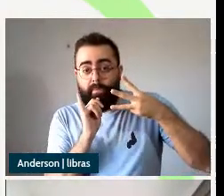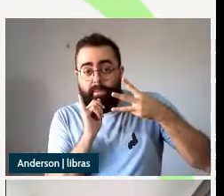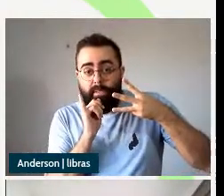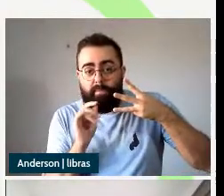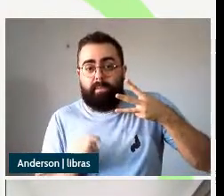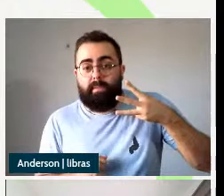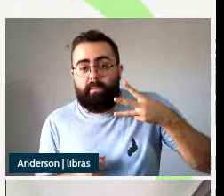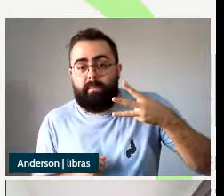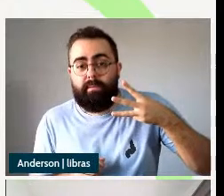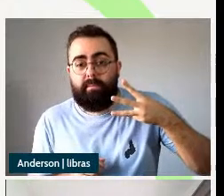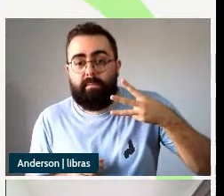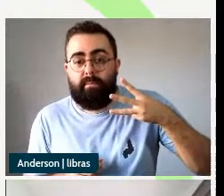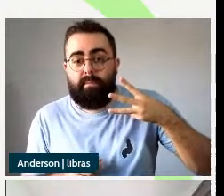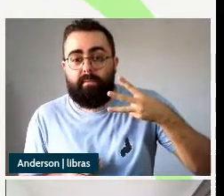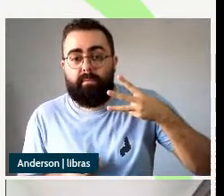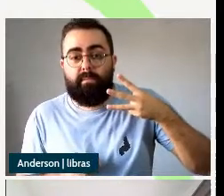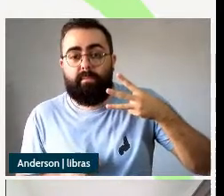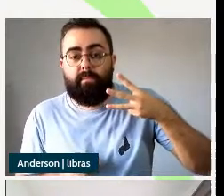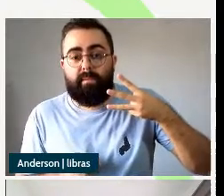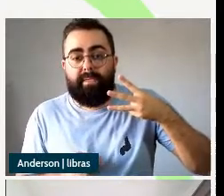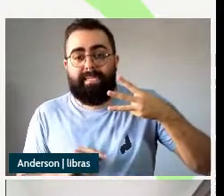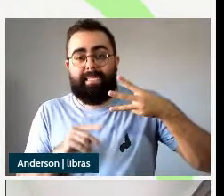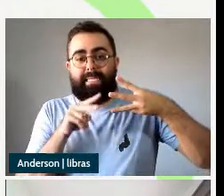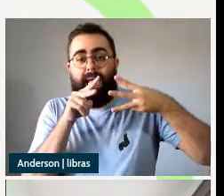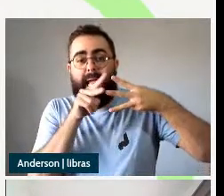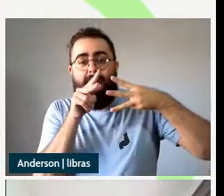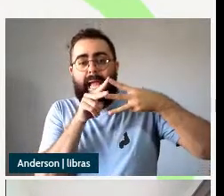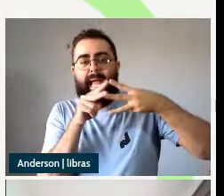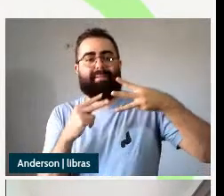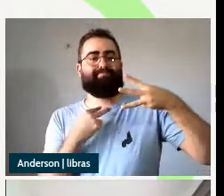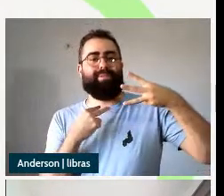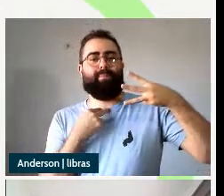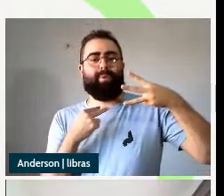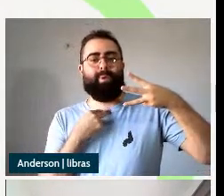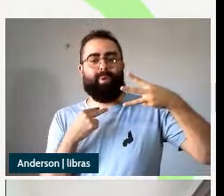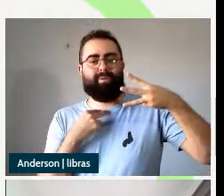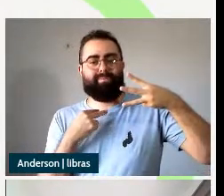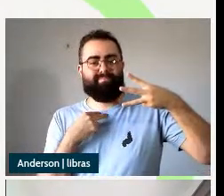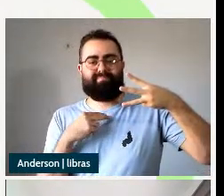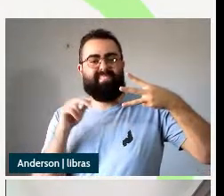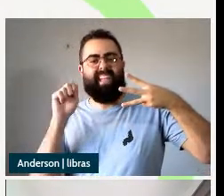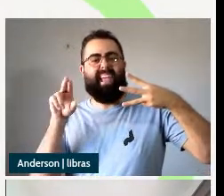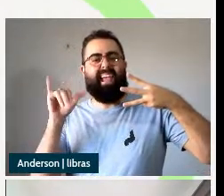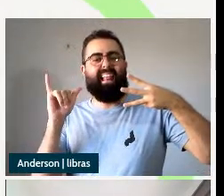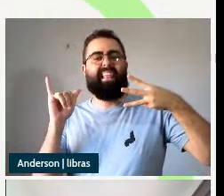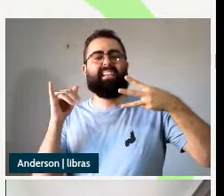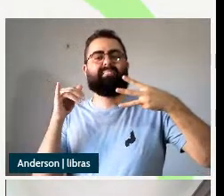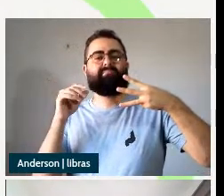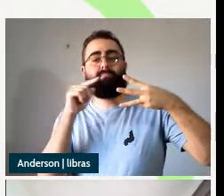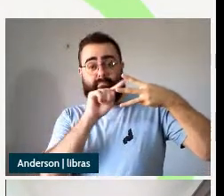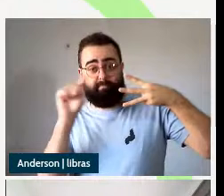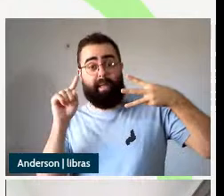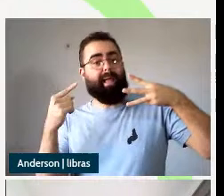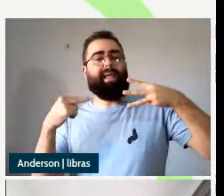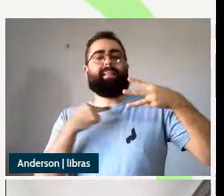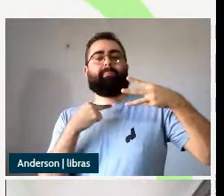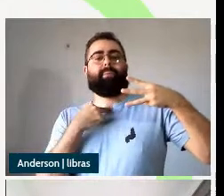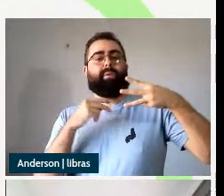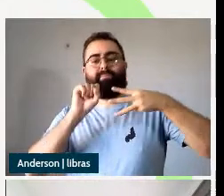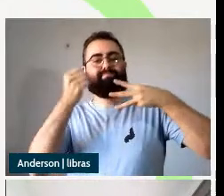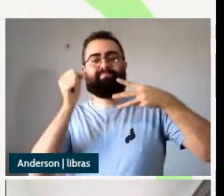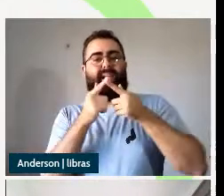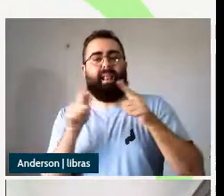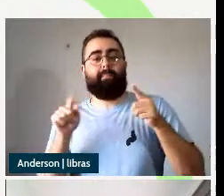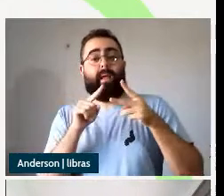episodic statements alone. It's ungrammatical to say, Any doctor told me. It's ungrammatical to say, I asked Any doctor if Snooze Top would